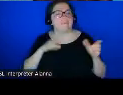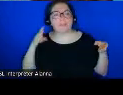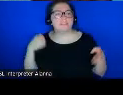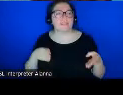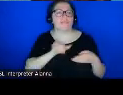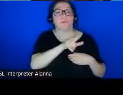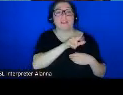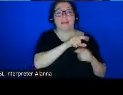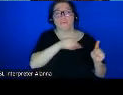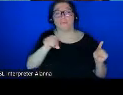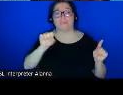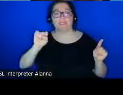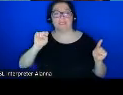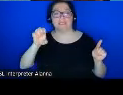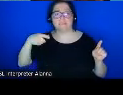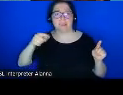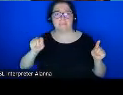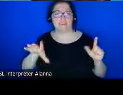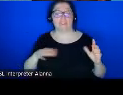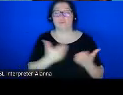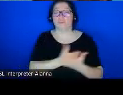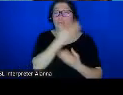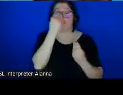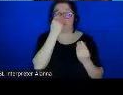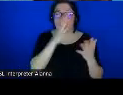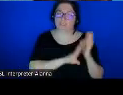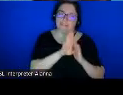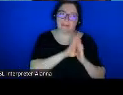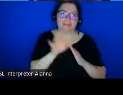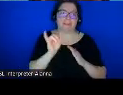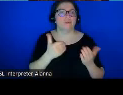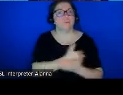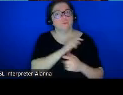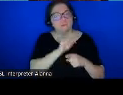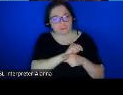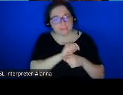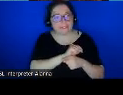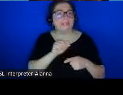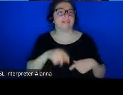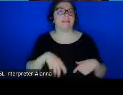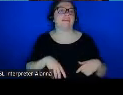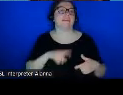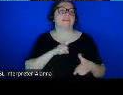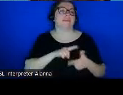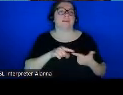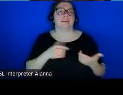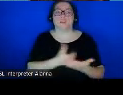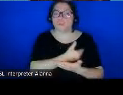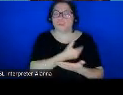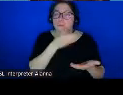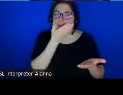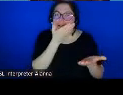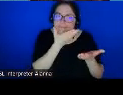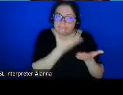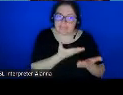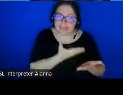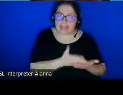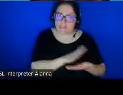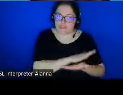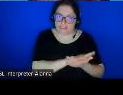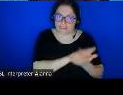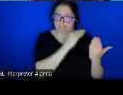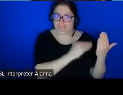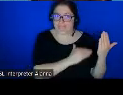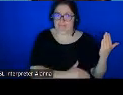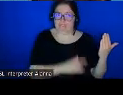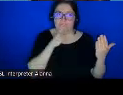september is developing a lot of these new materials such as a new training deck a new fact sheet for groups on the ground to start to distribute uh